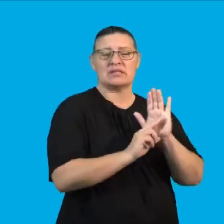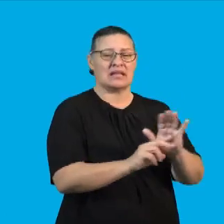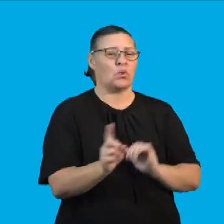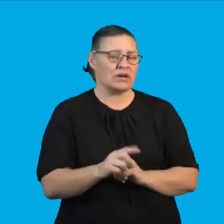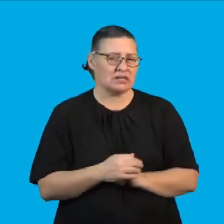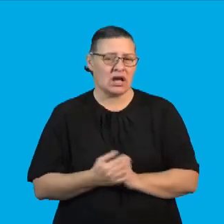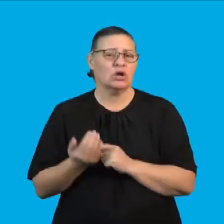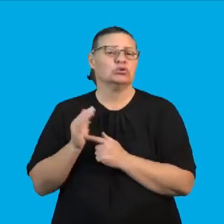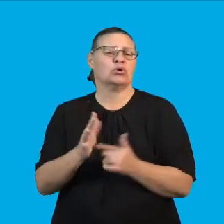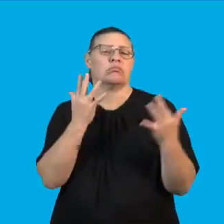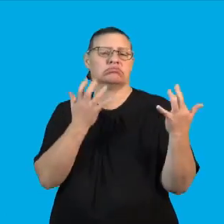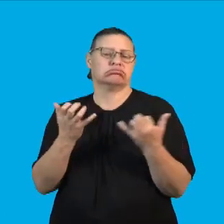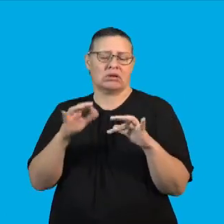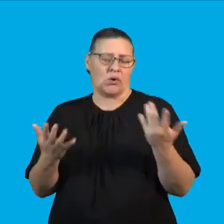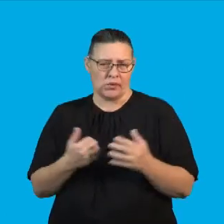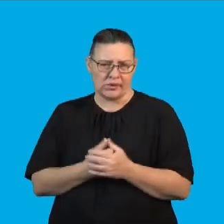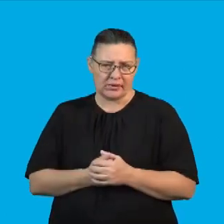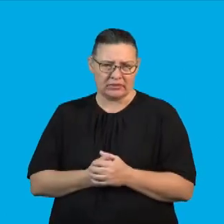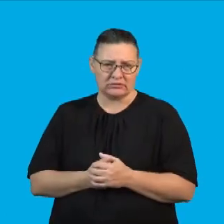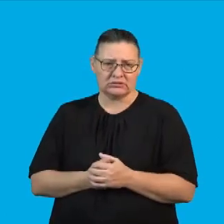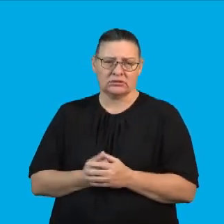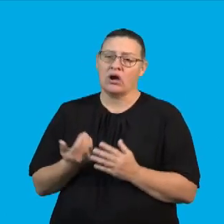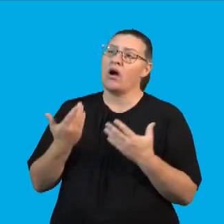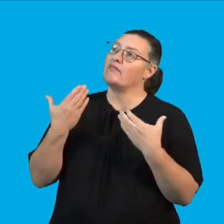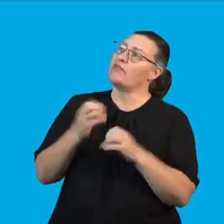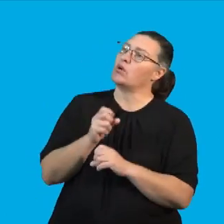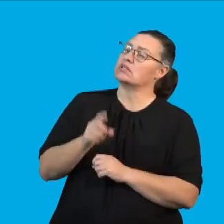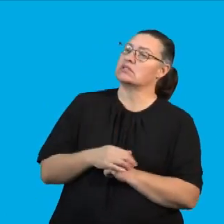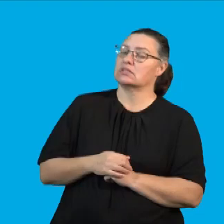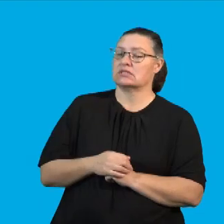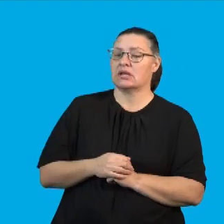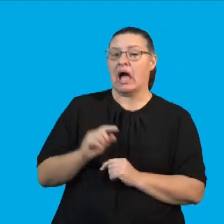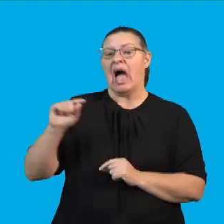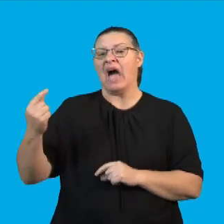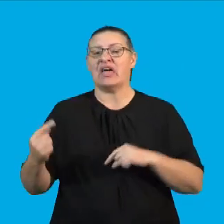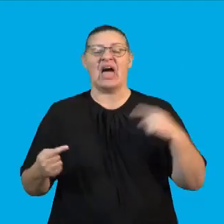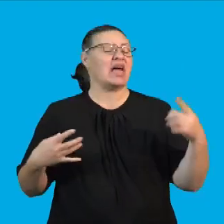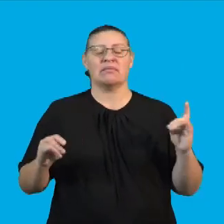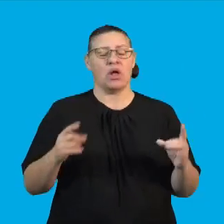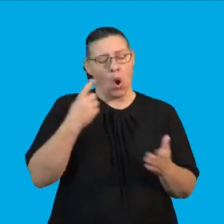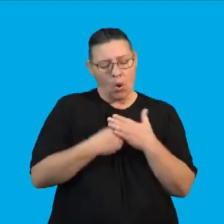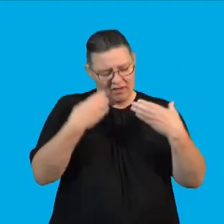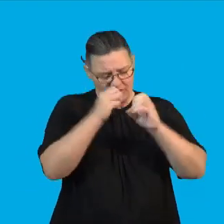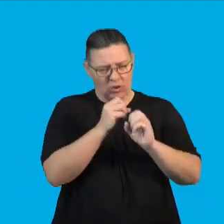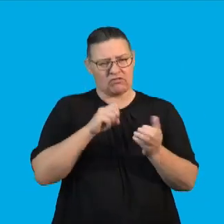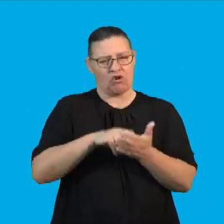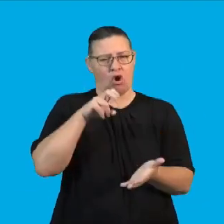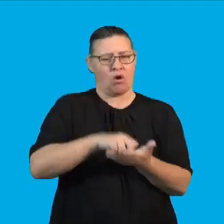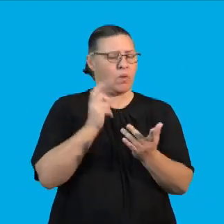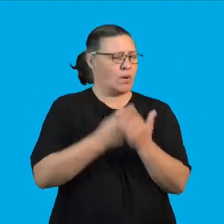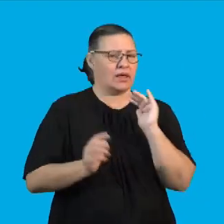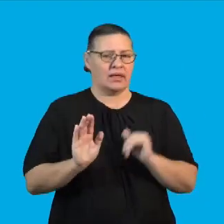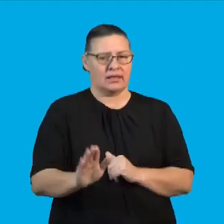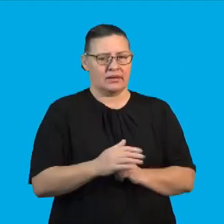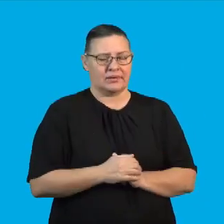a year does this represent? Show all your workings. So your focus here, we are not talking about the other type of